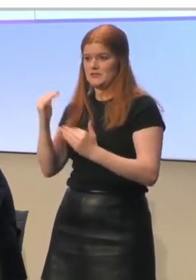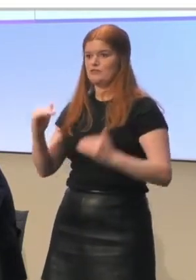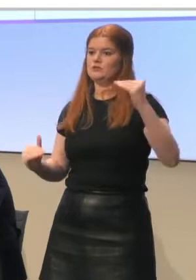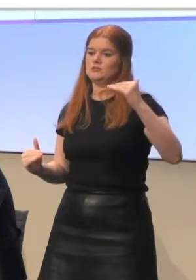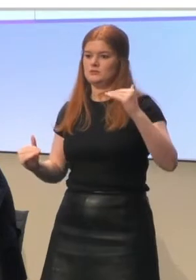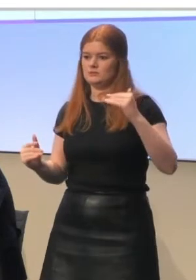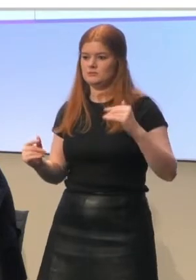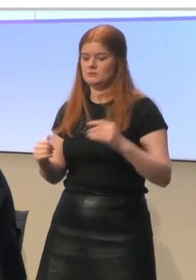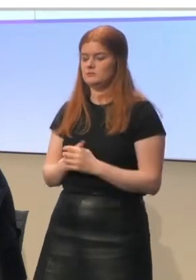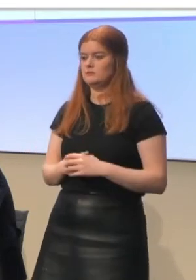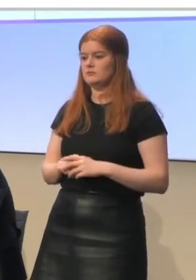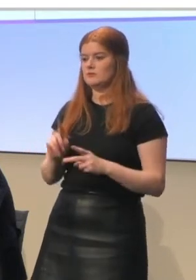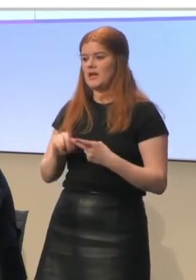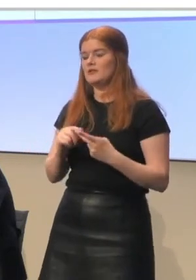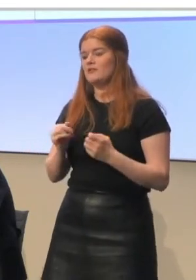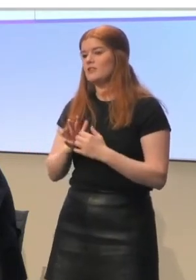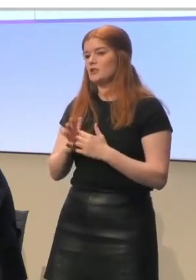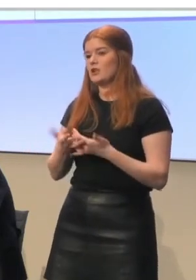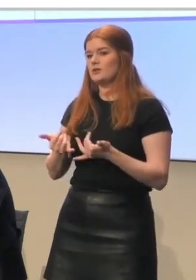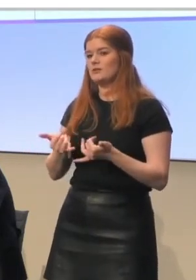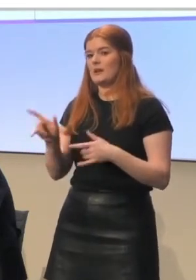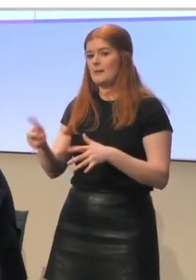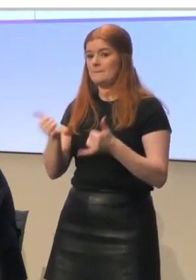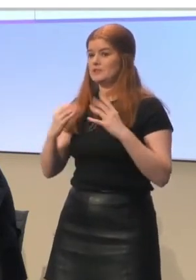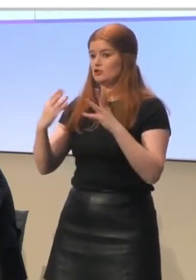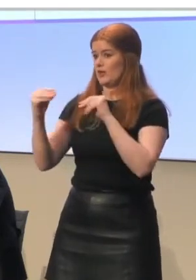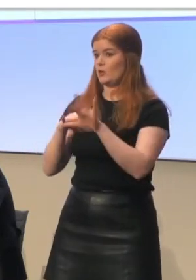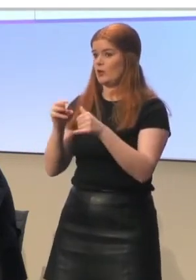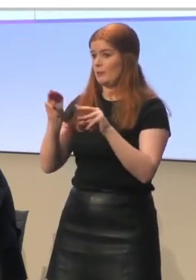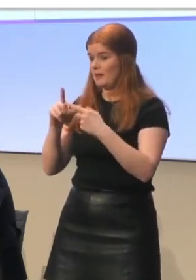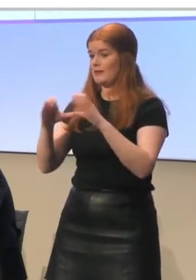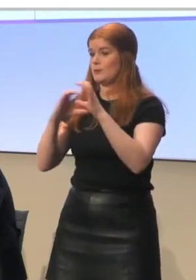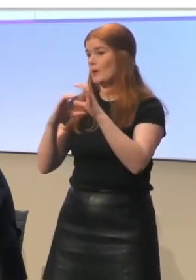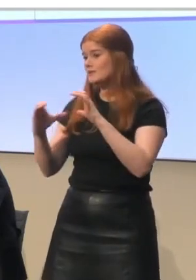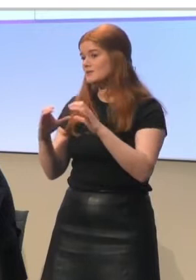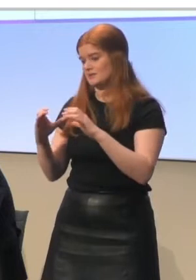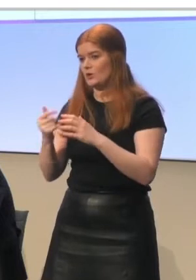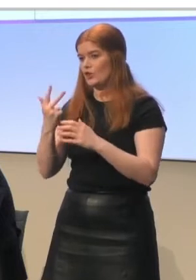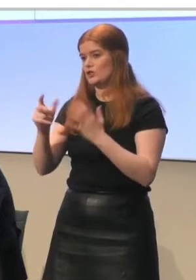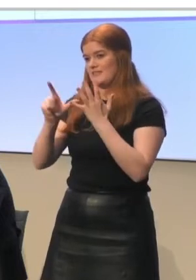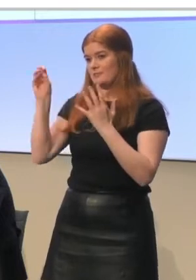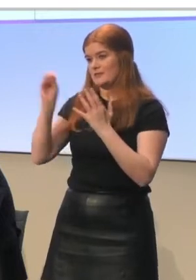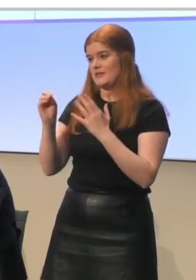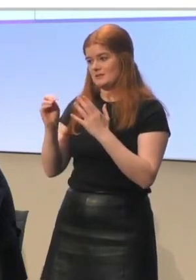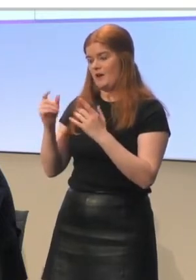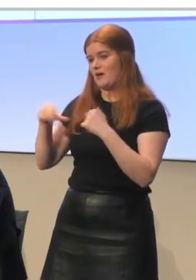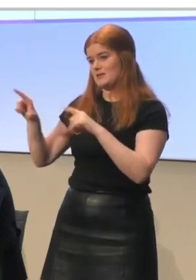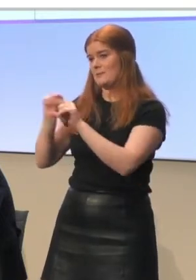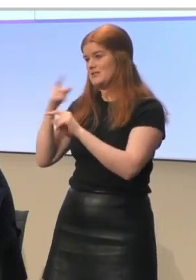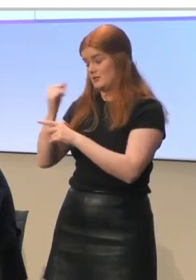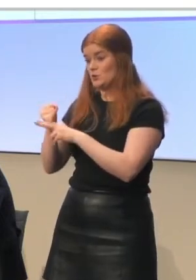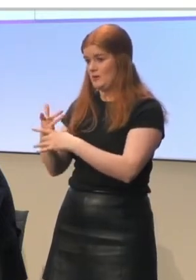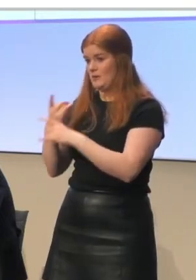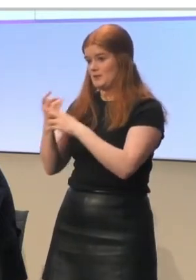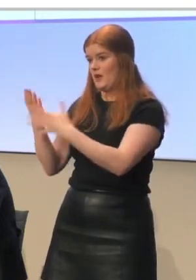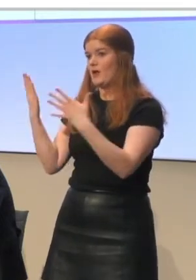obviously. And in terms of ability to talk to others and communicate, 37% in our sample said school helped a